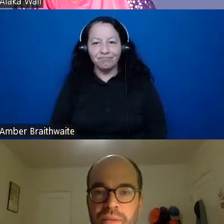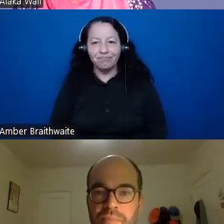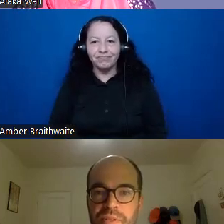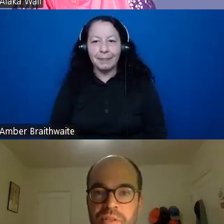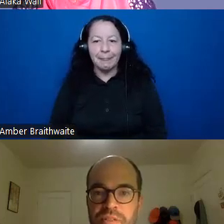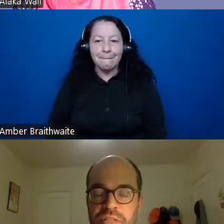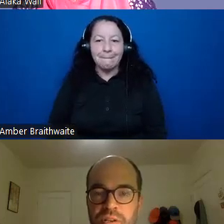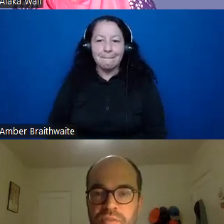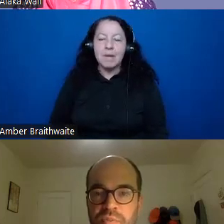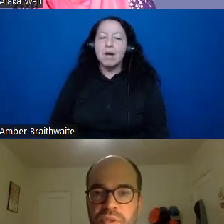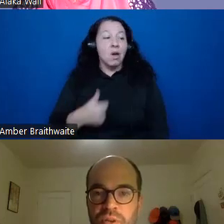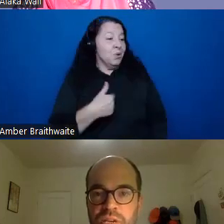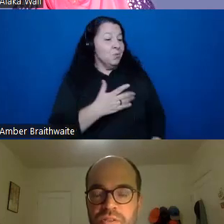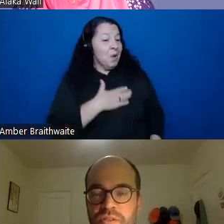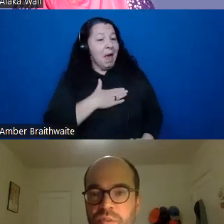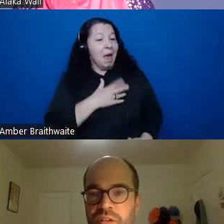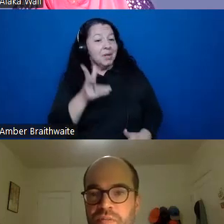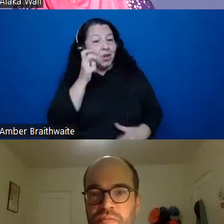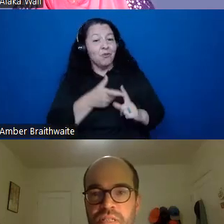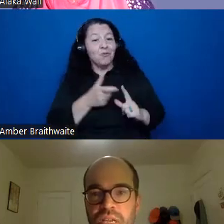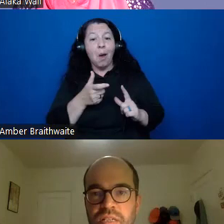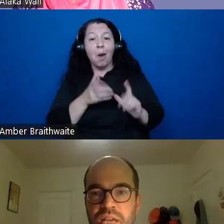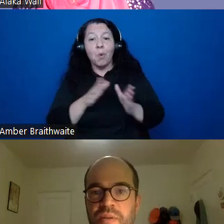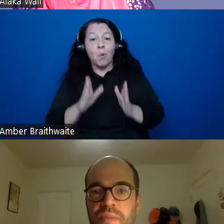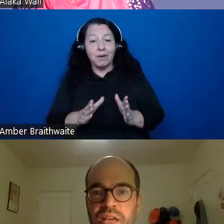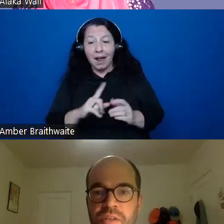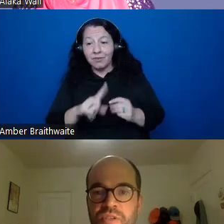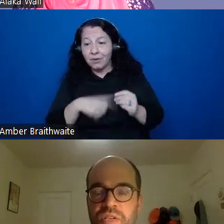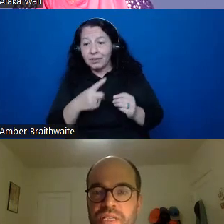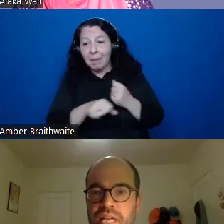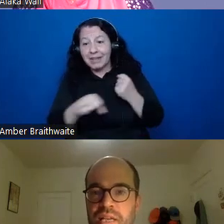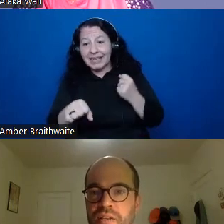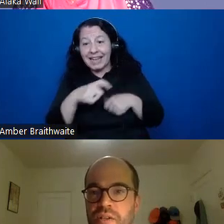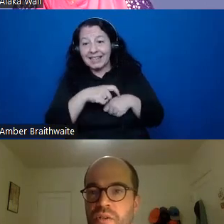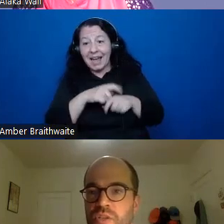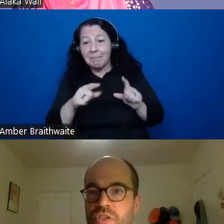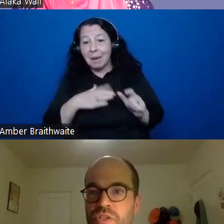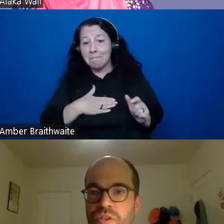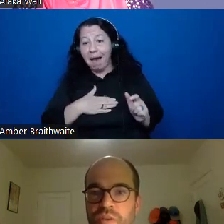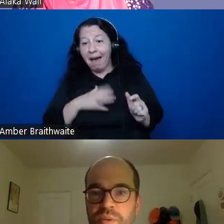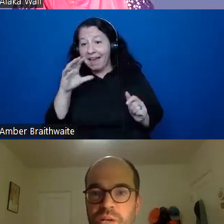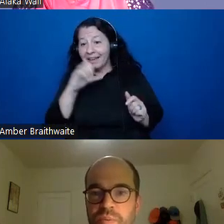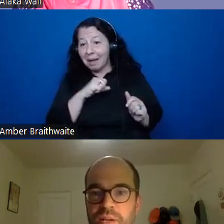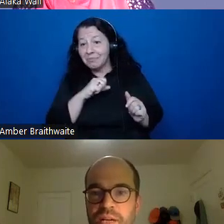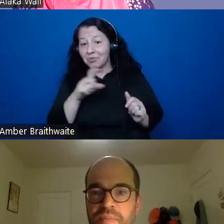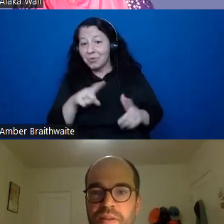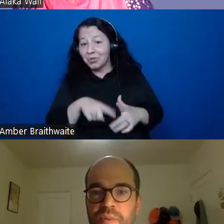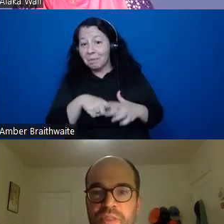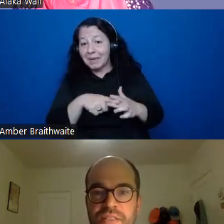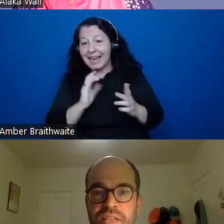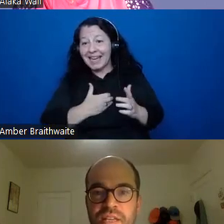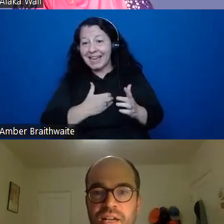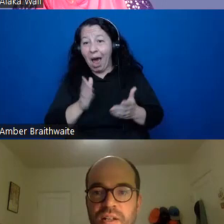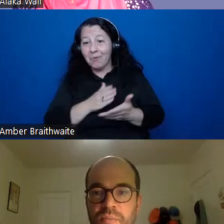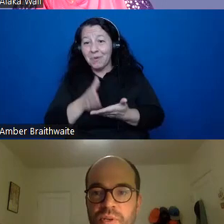I'm happy to hear from the organizers about extending time, but my assumption is that we should start to wrap up. With